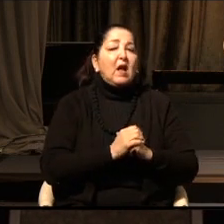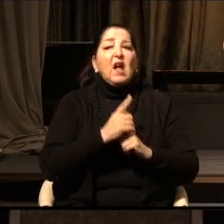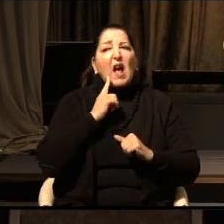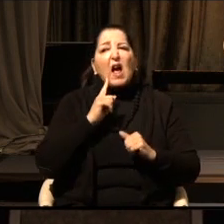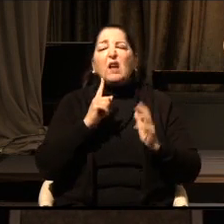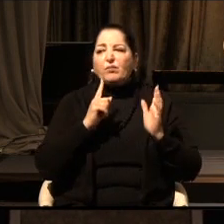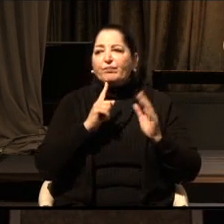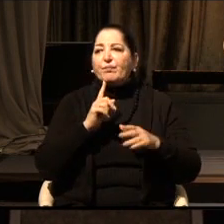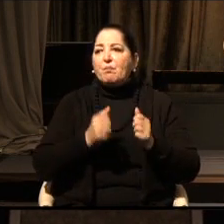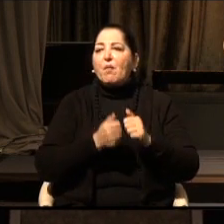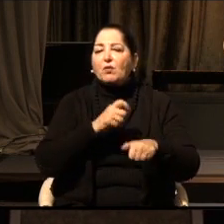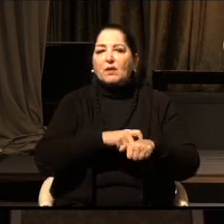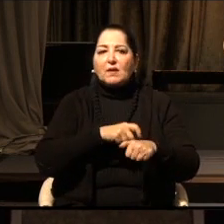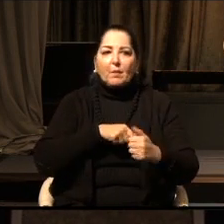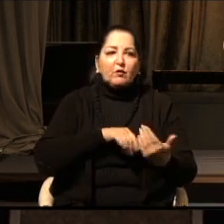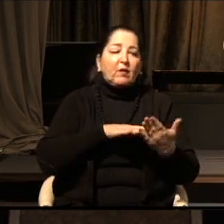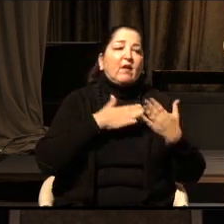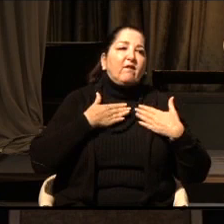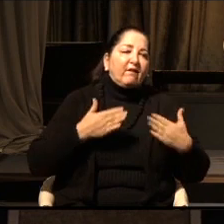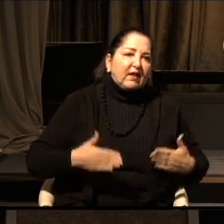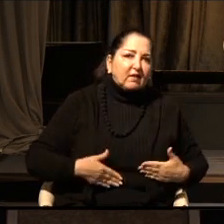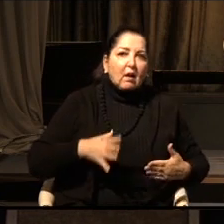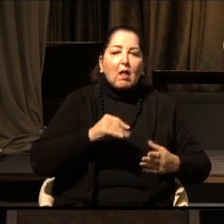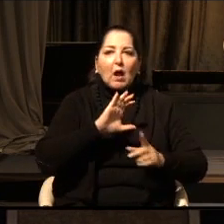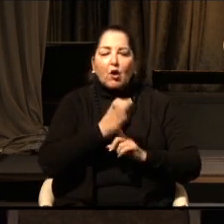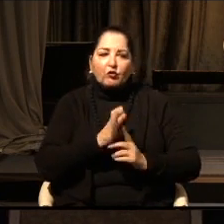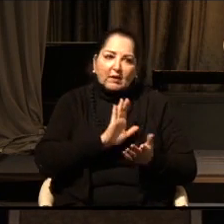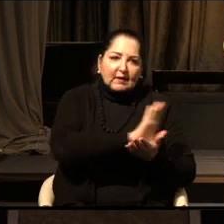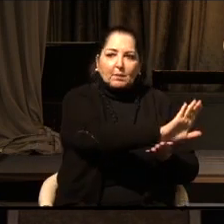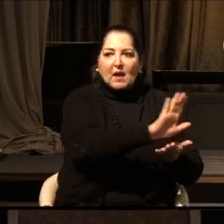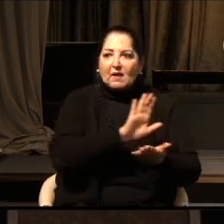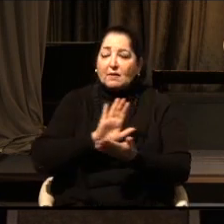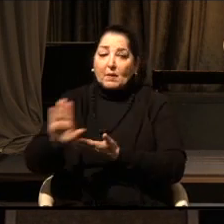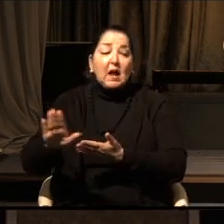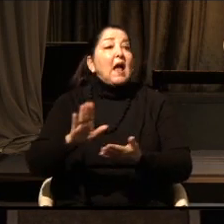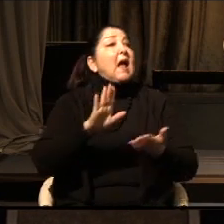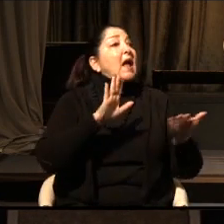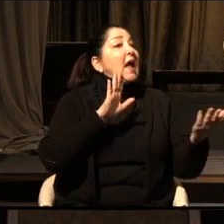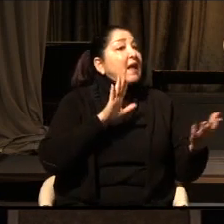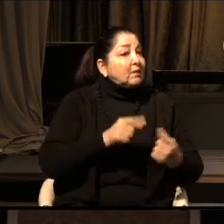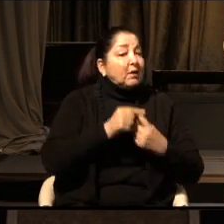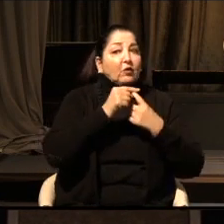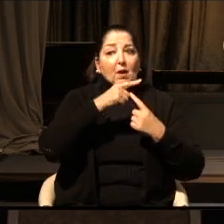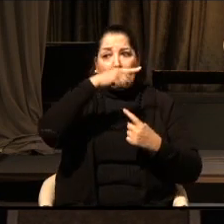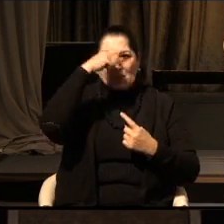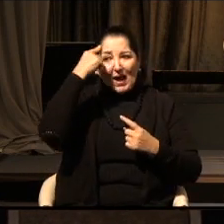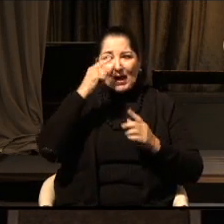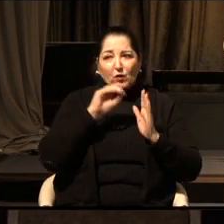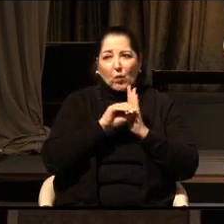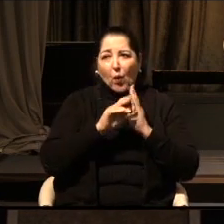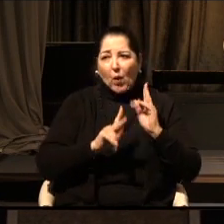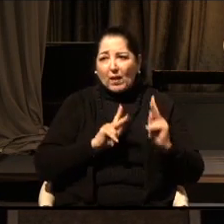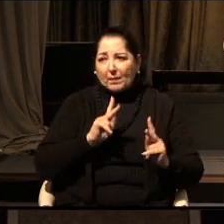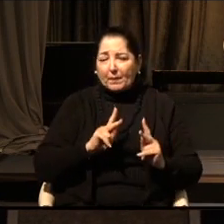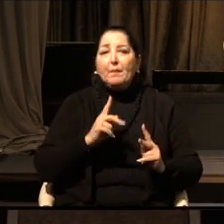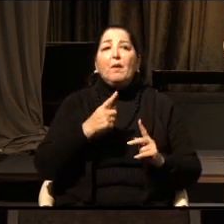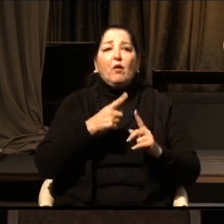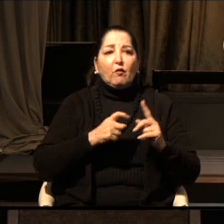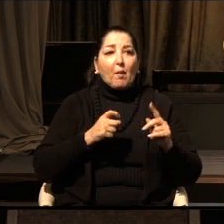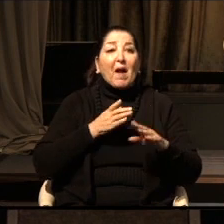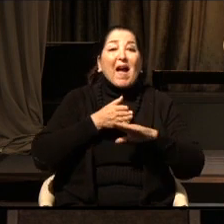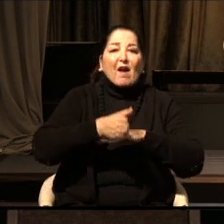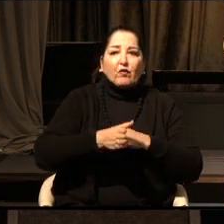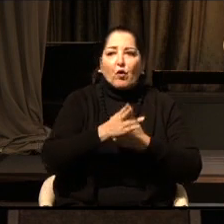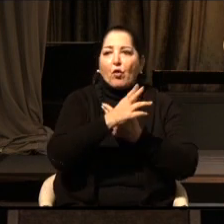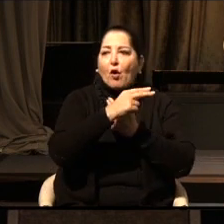and cultural displacement, especially of Black New Orleanians post-Katrina. This installment would take place at